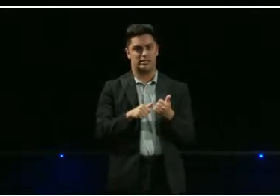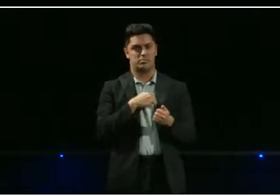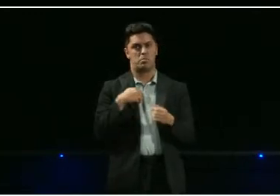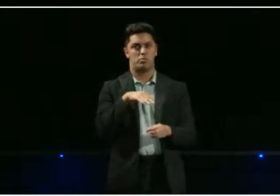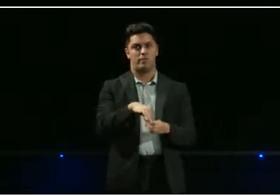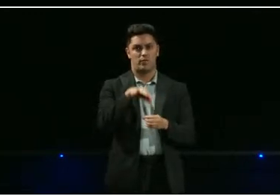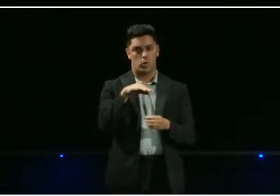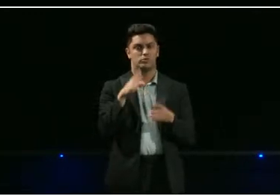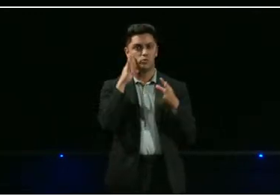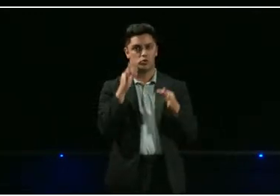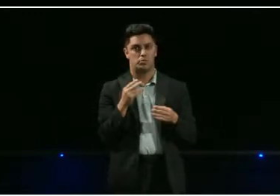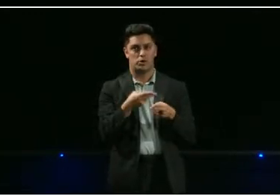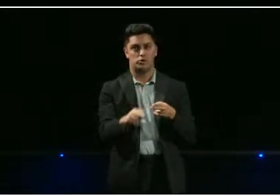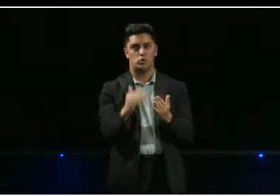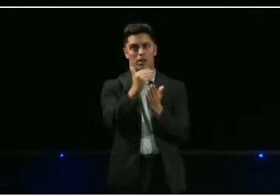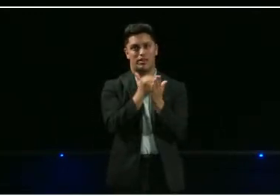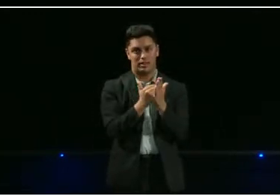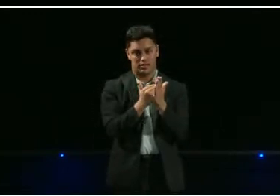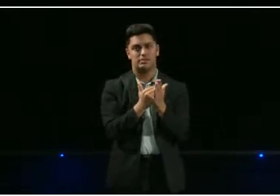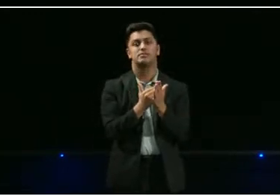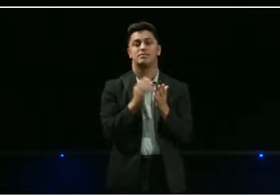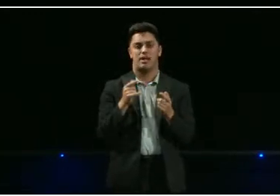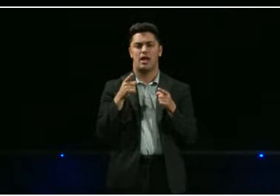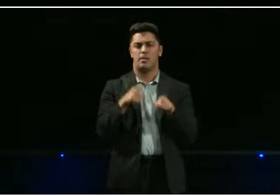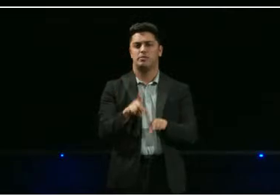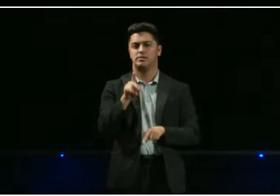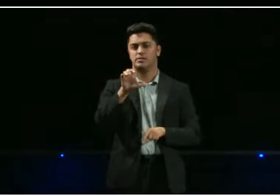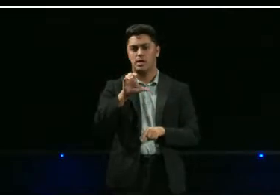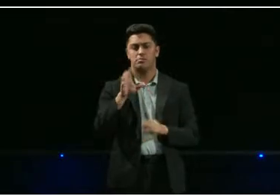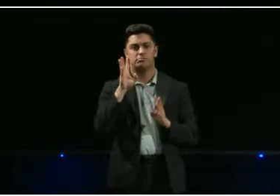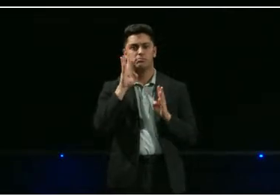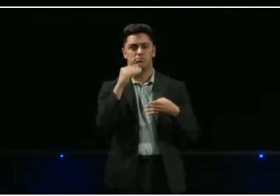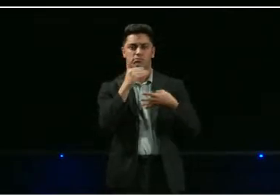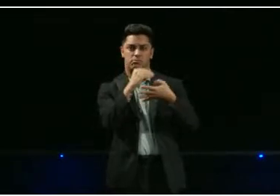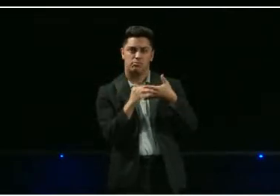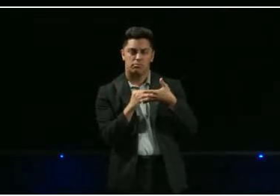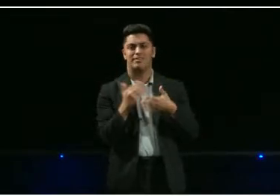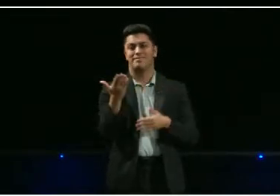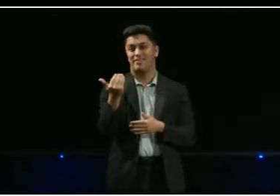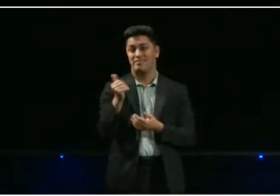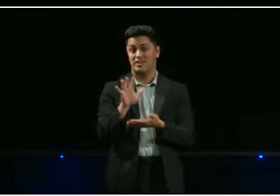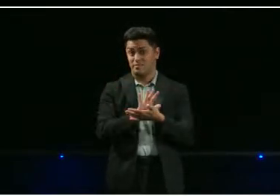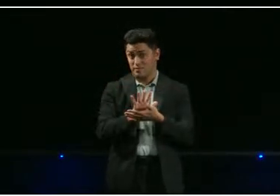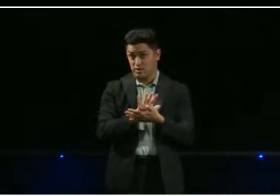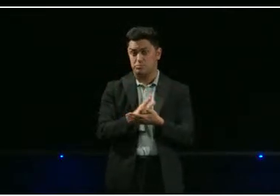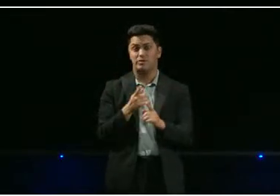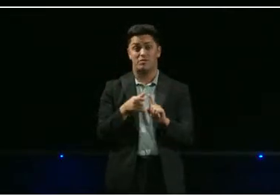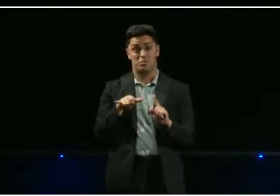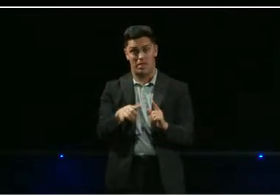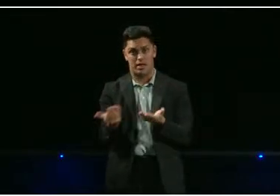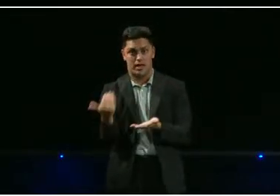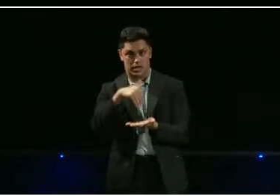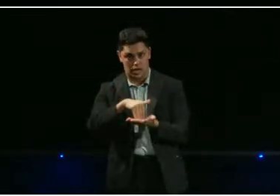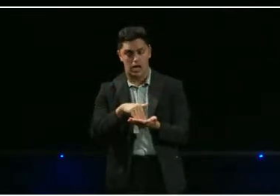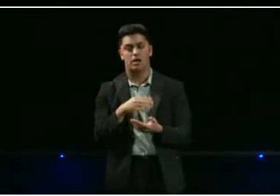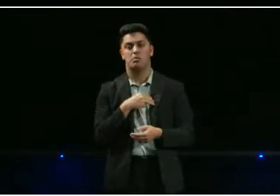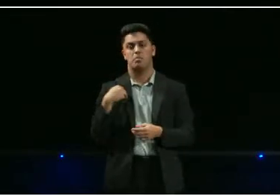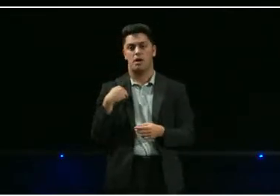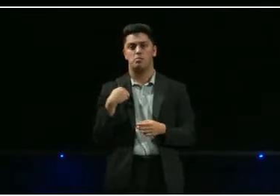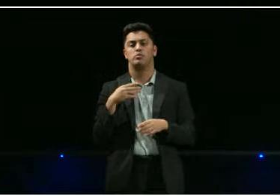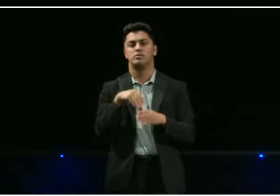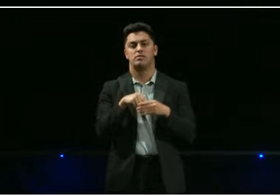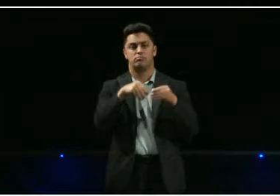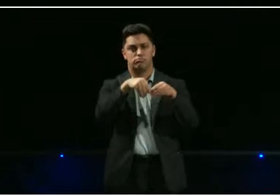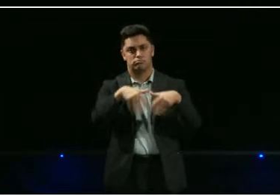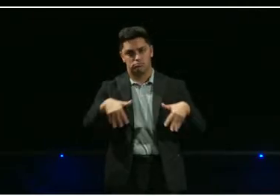a shortlist. That round of voting is in December, comes up with our shortlist of 15 films. From there then, again, the members of the documentary